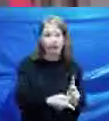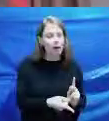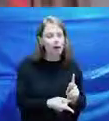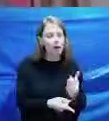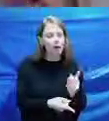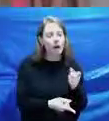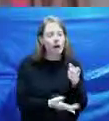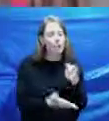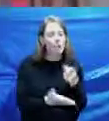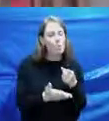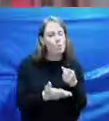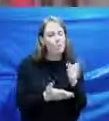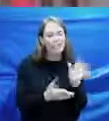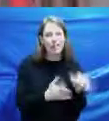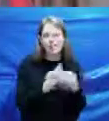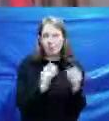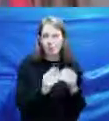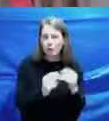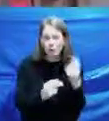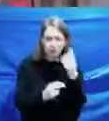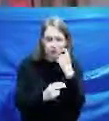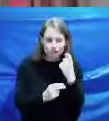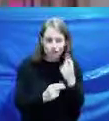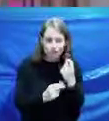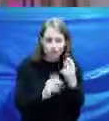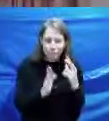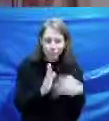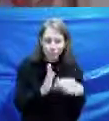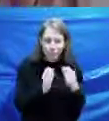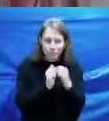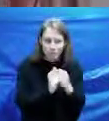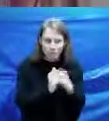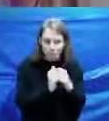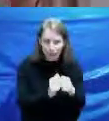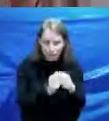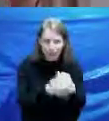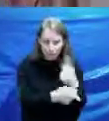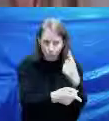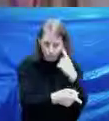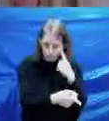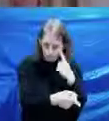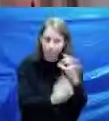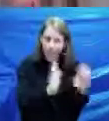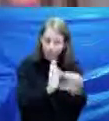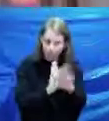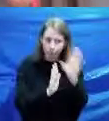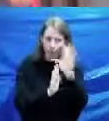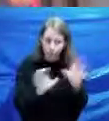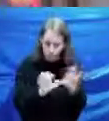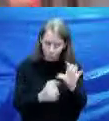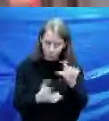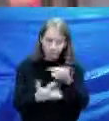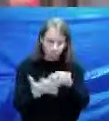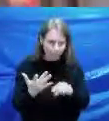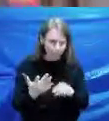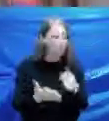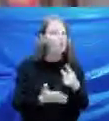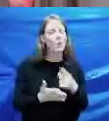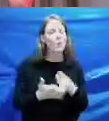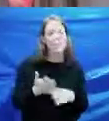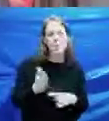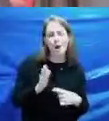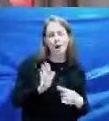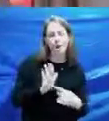text that allows you to make that claim? That is the real move in the Common Core standard. So we often use the tagline